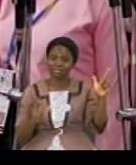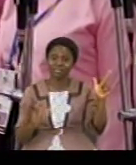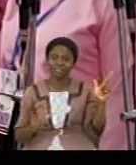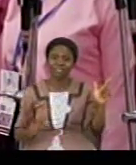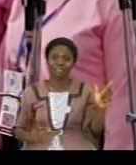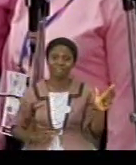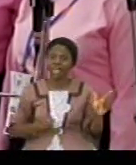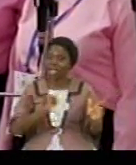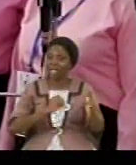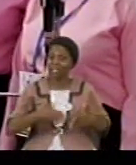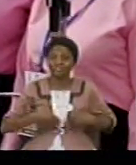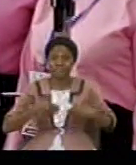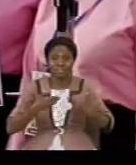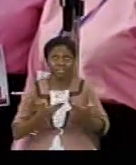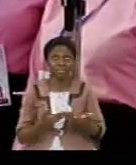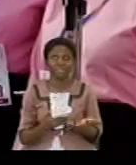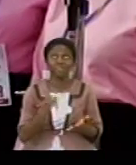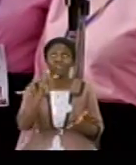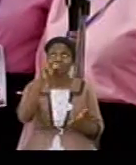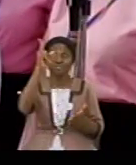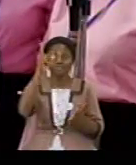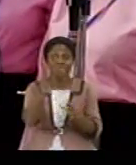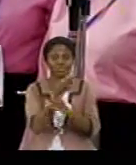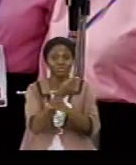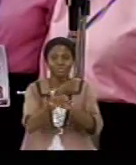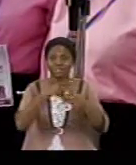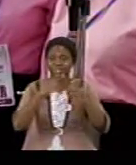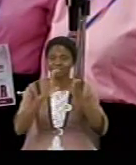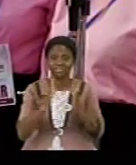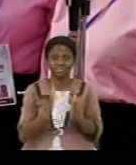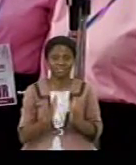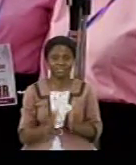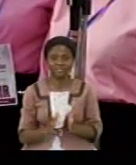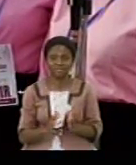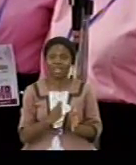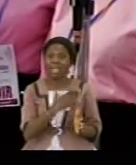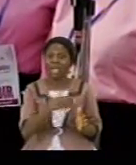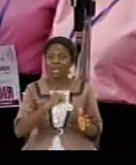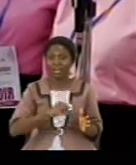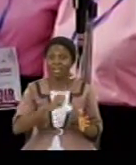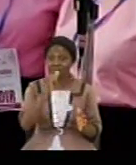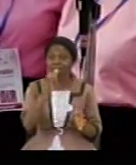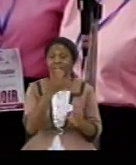presence. I confess you deliver, and I'm sure I'm